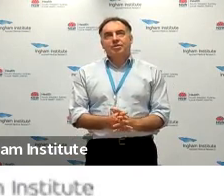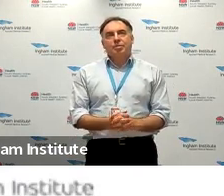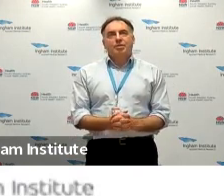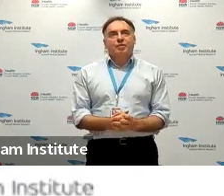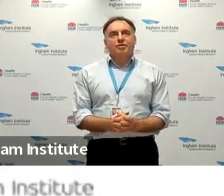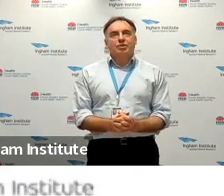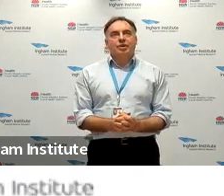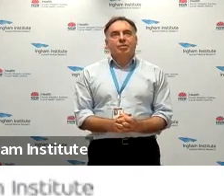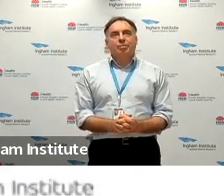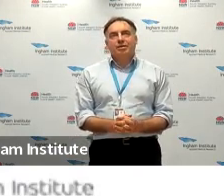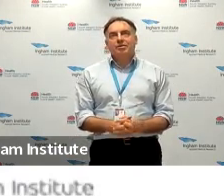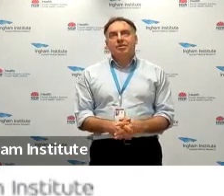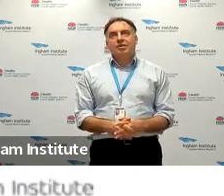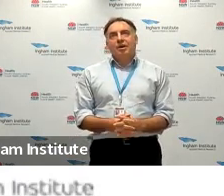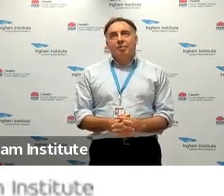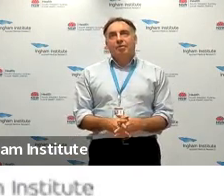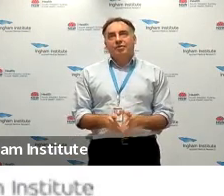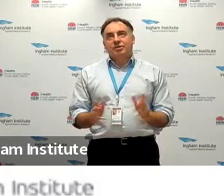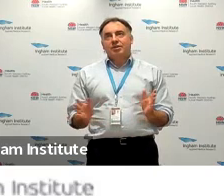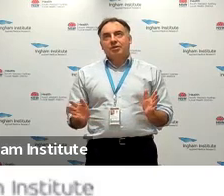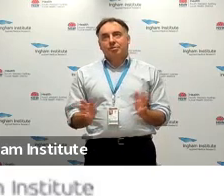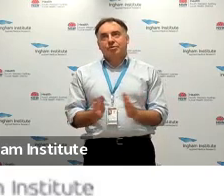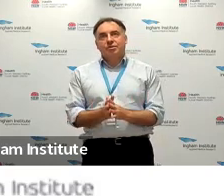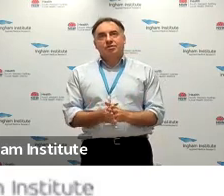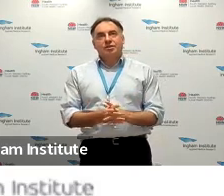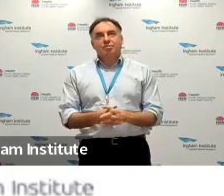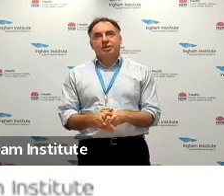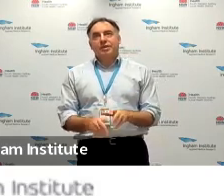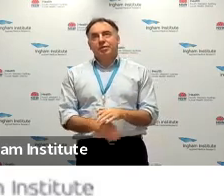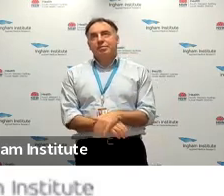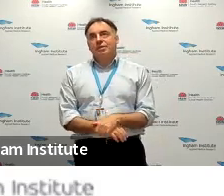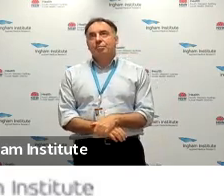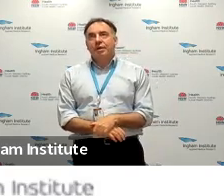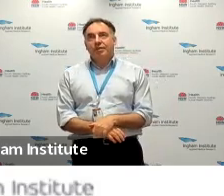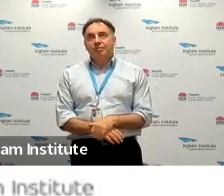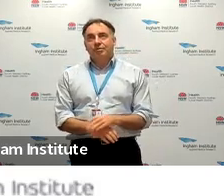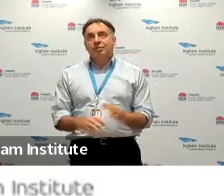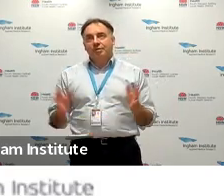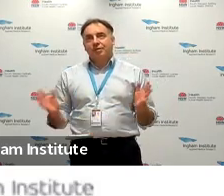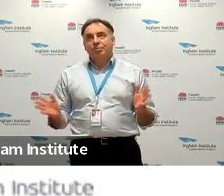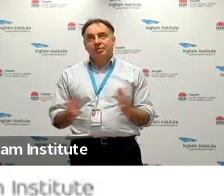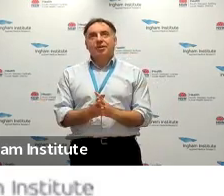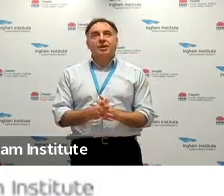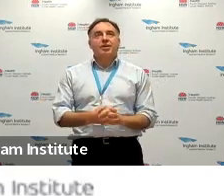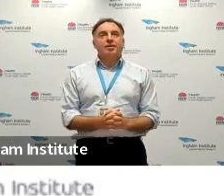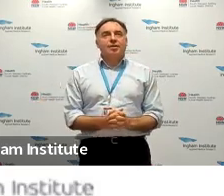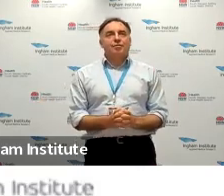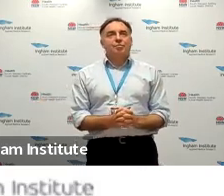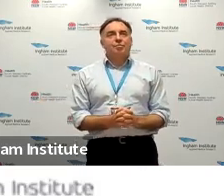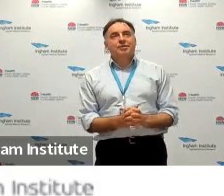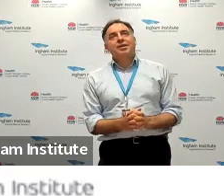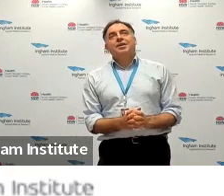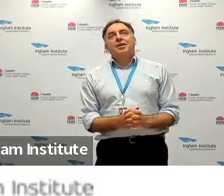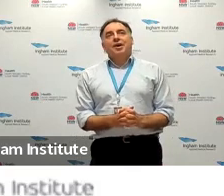when women first knew they were pregnant. Obviously, obstetricians didn't believe that missing your period was something that was a sign